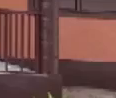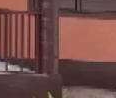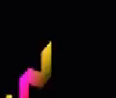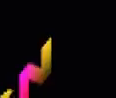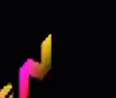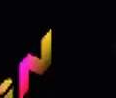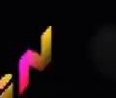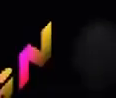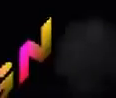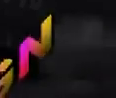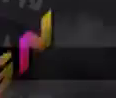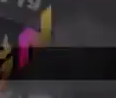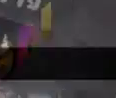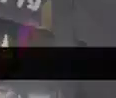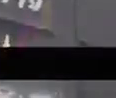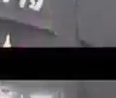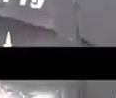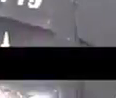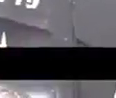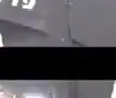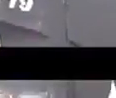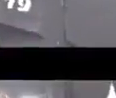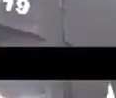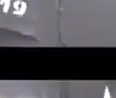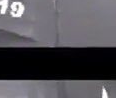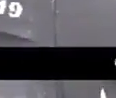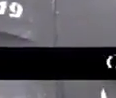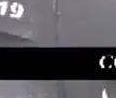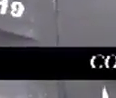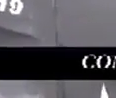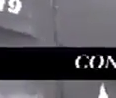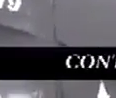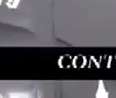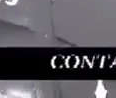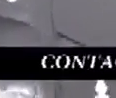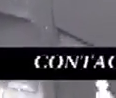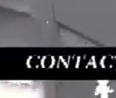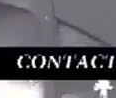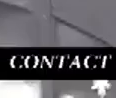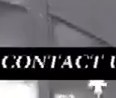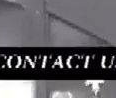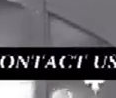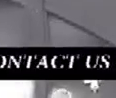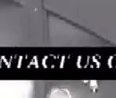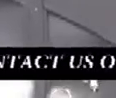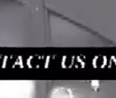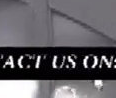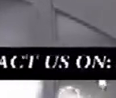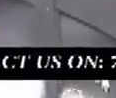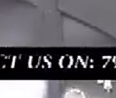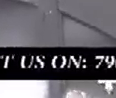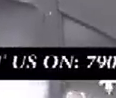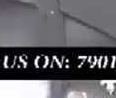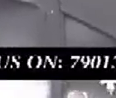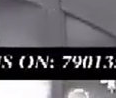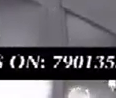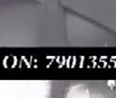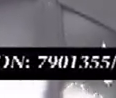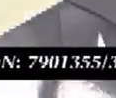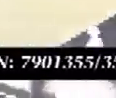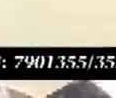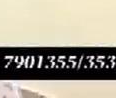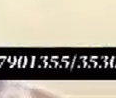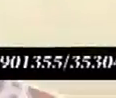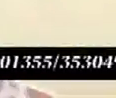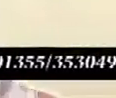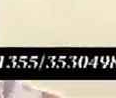dëkkuwaay SB Printing and Design Guest House, Yafatus Guest House, dama ne jox leen ma seen noppay yéen ñi nga xam ne ni bëgg